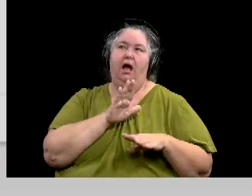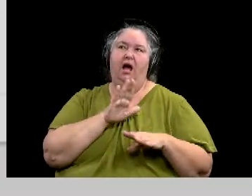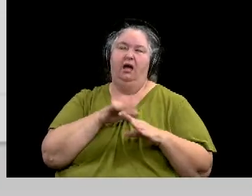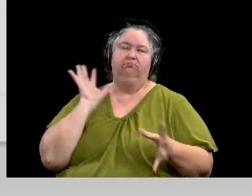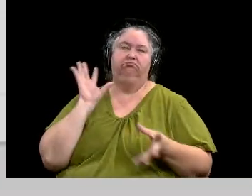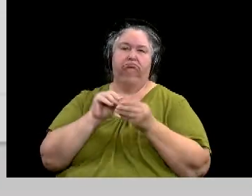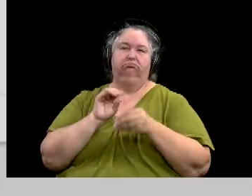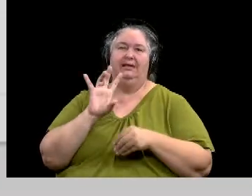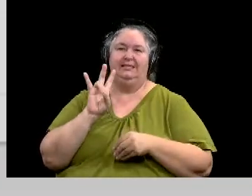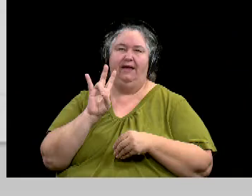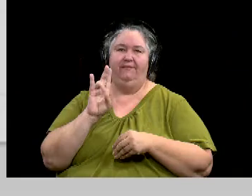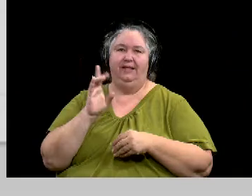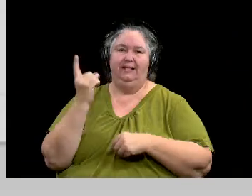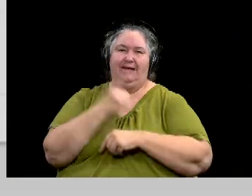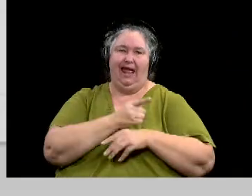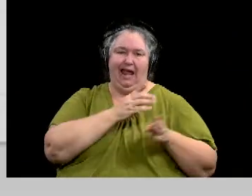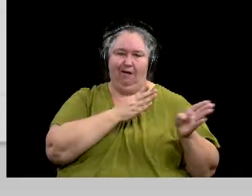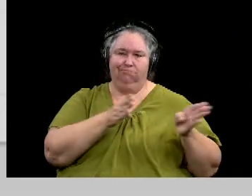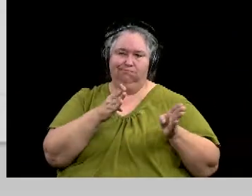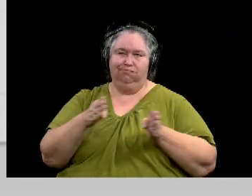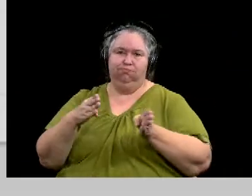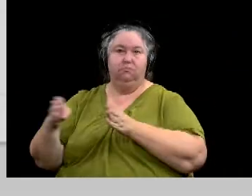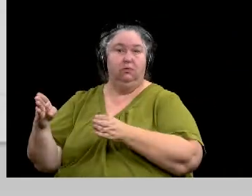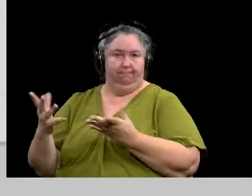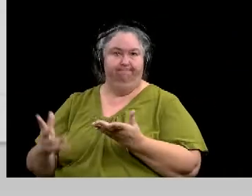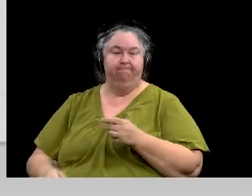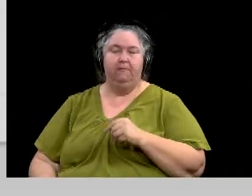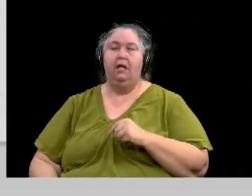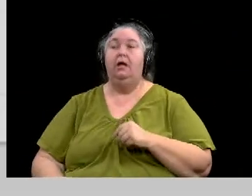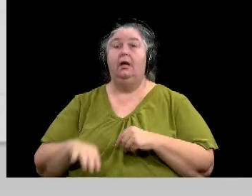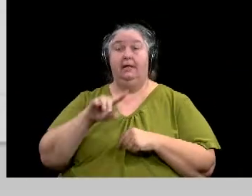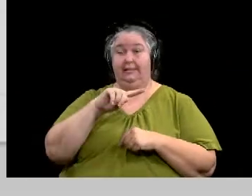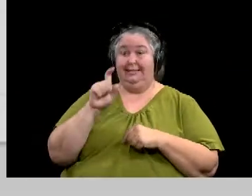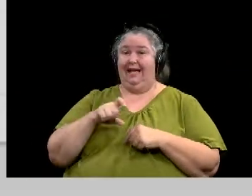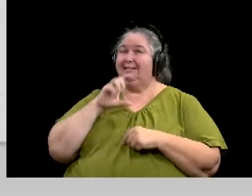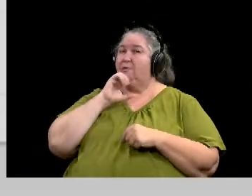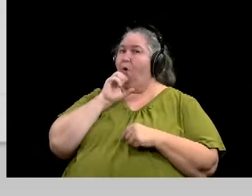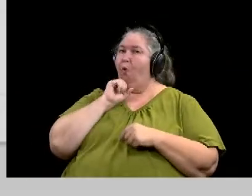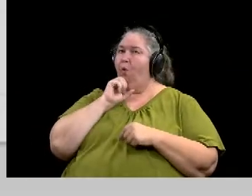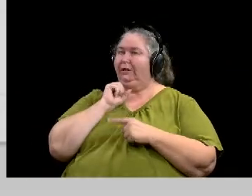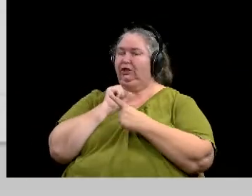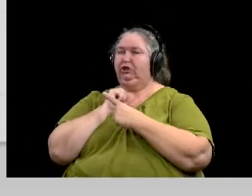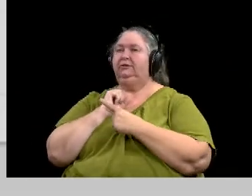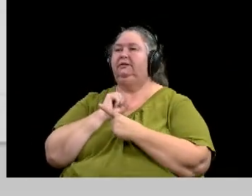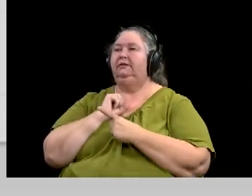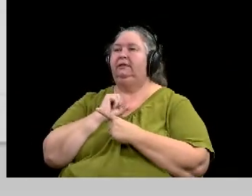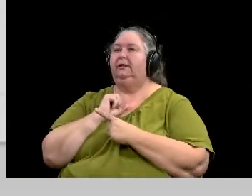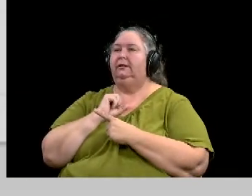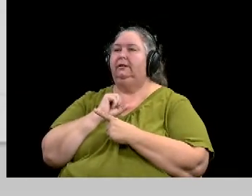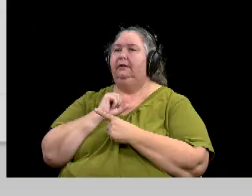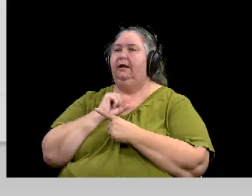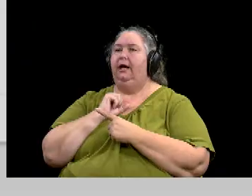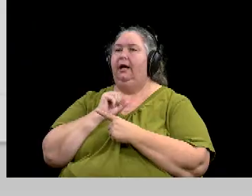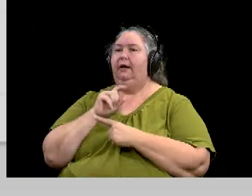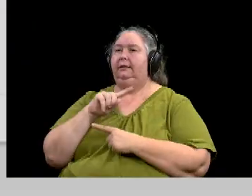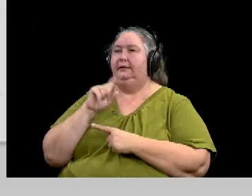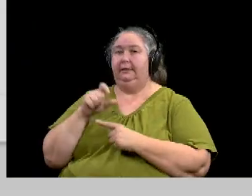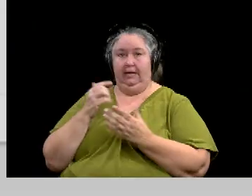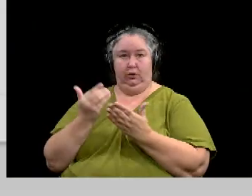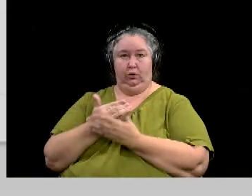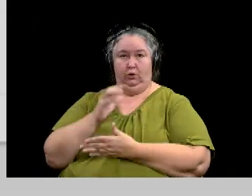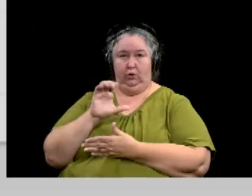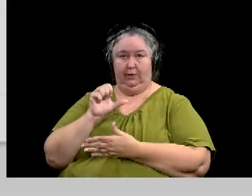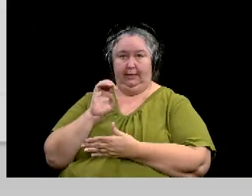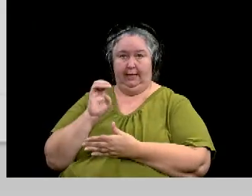Texas is here in orange, and you see the Texas new cases per day per 100,000 is